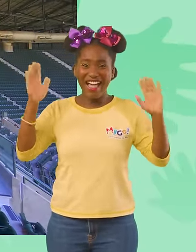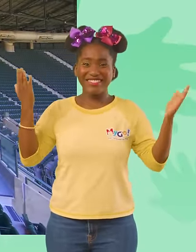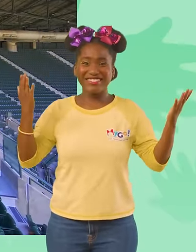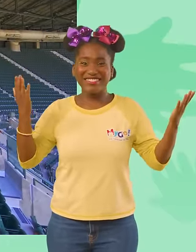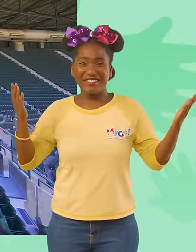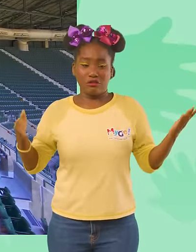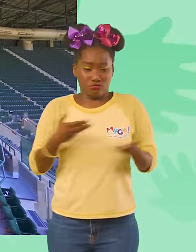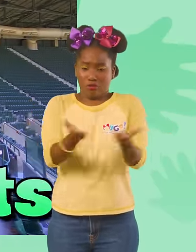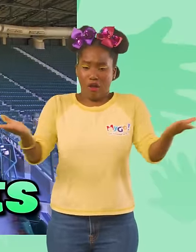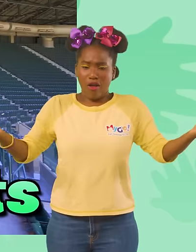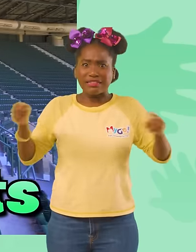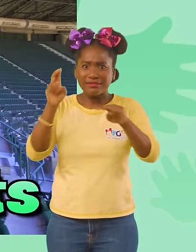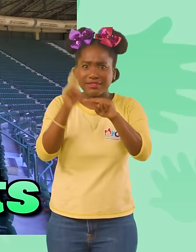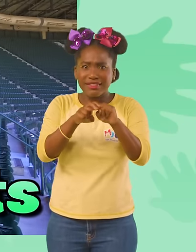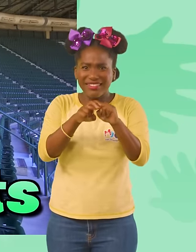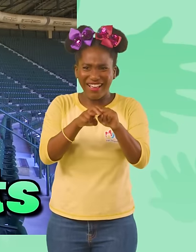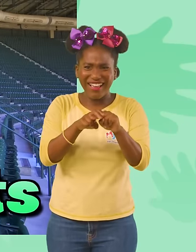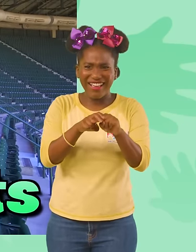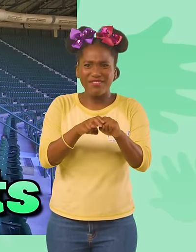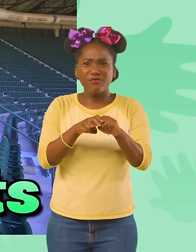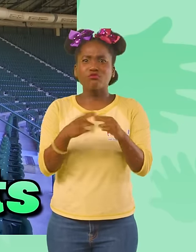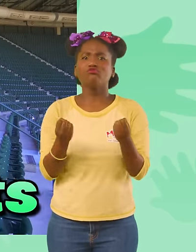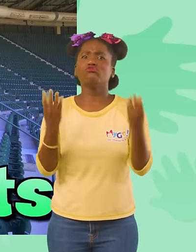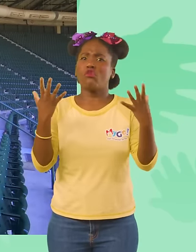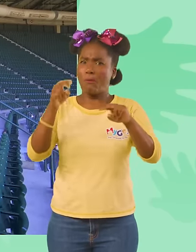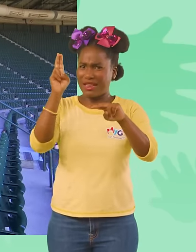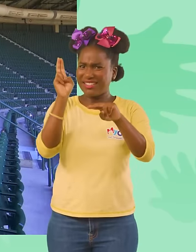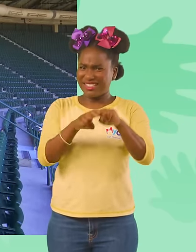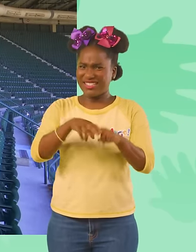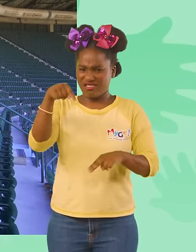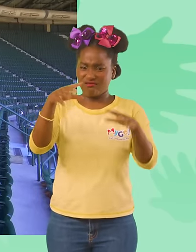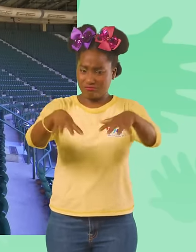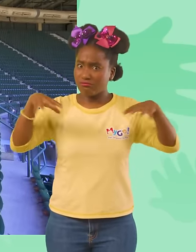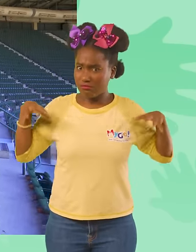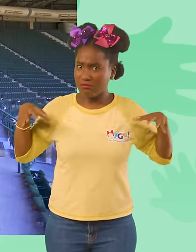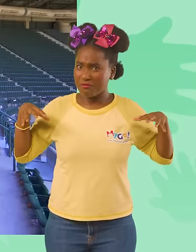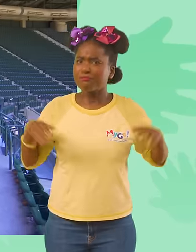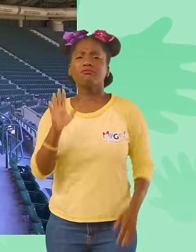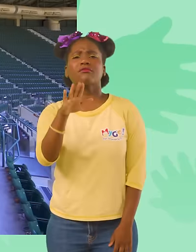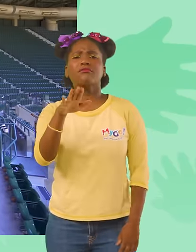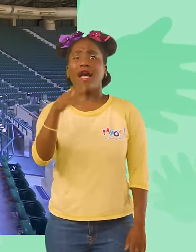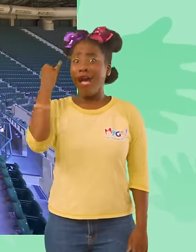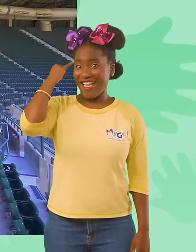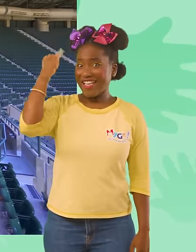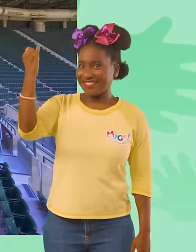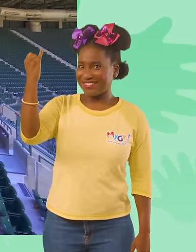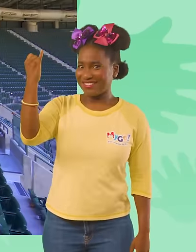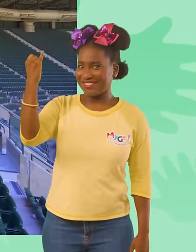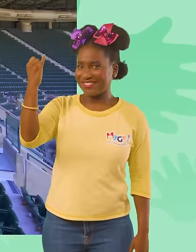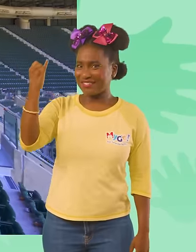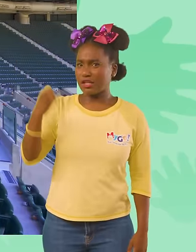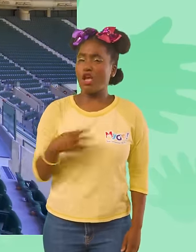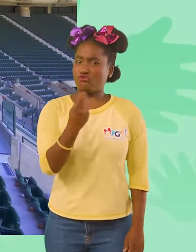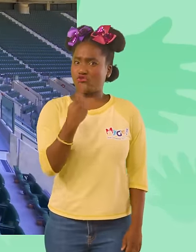Whoa, check out these seats. Whoa, there's so many seats in this stadium. Hey, I have an idea.